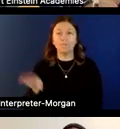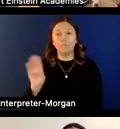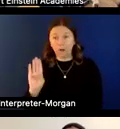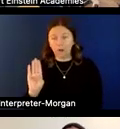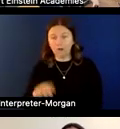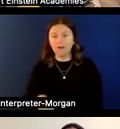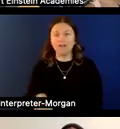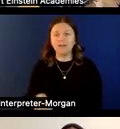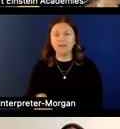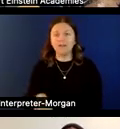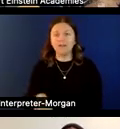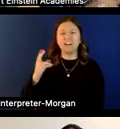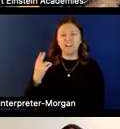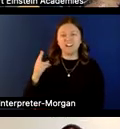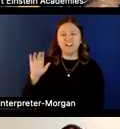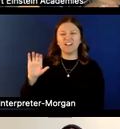Good.